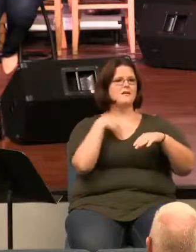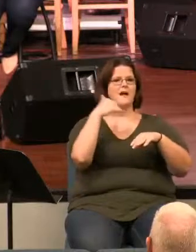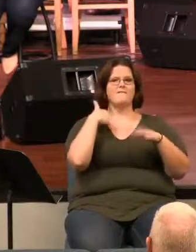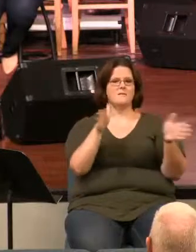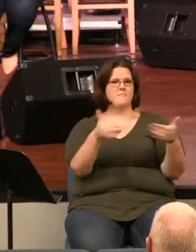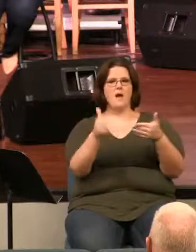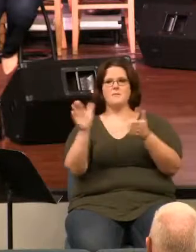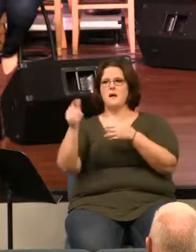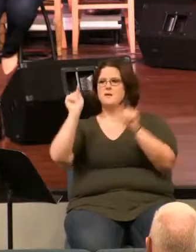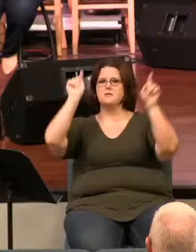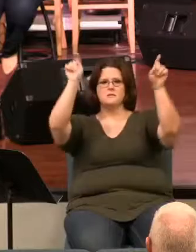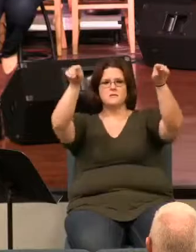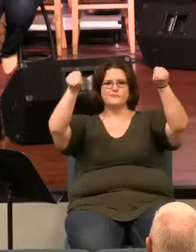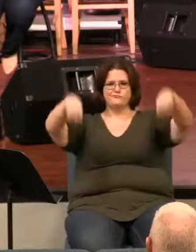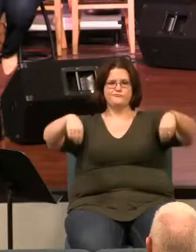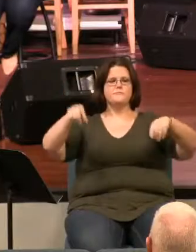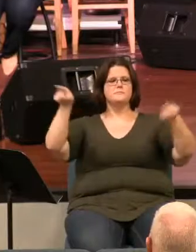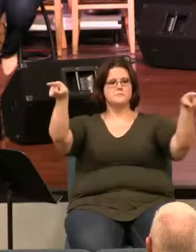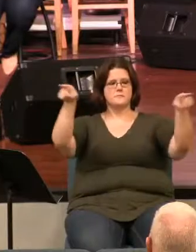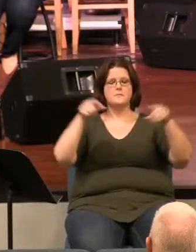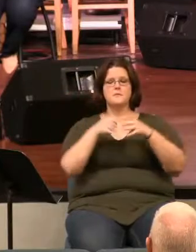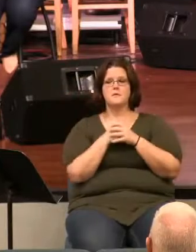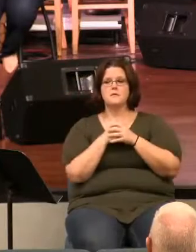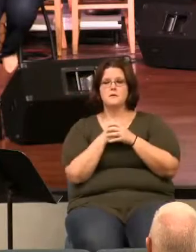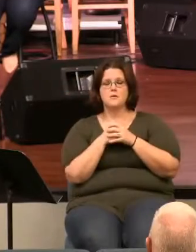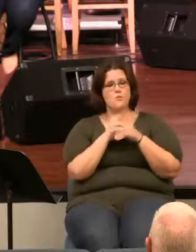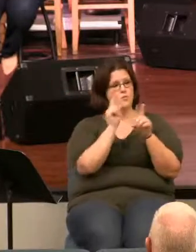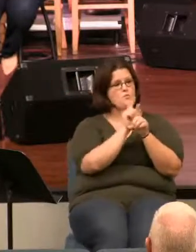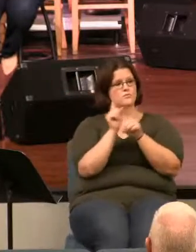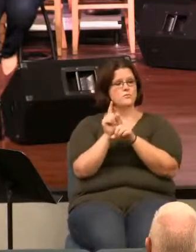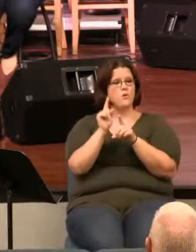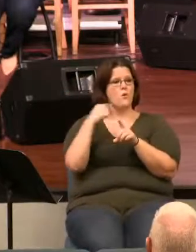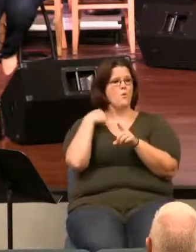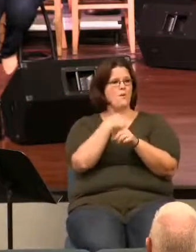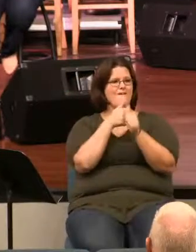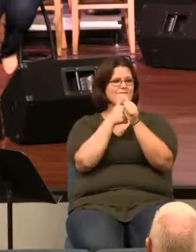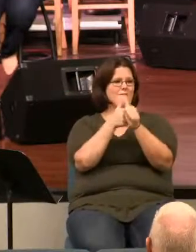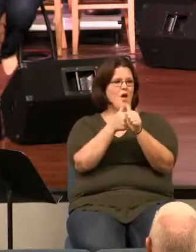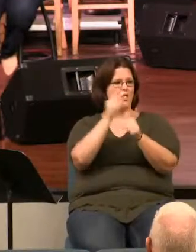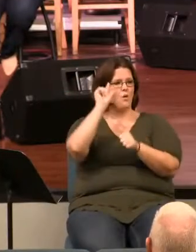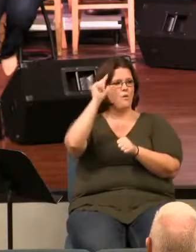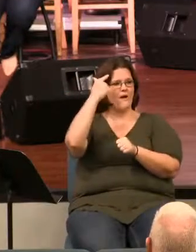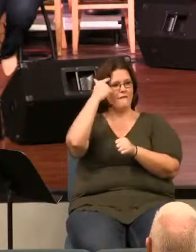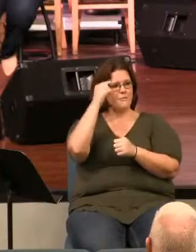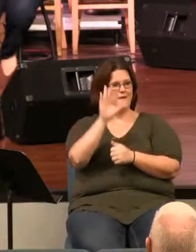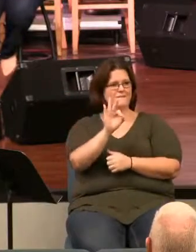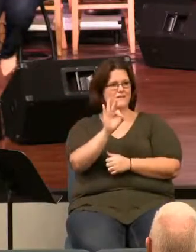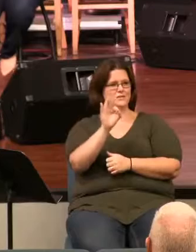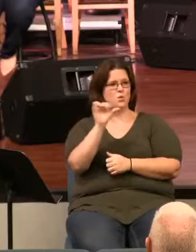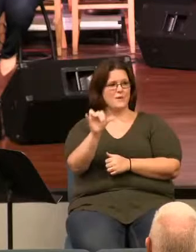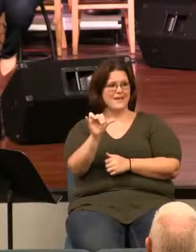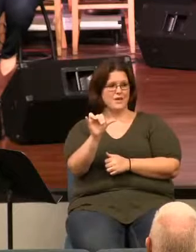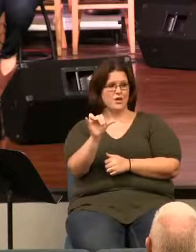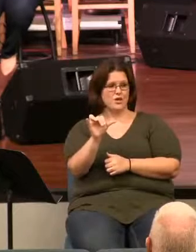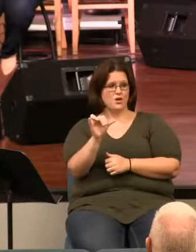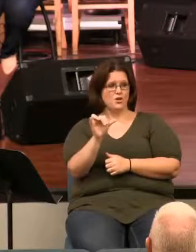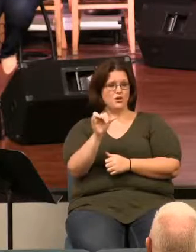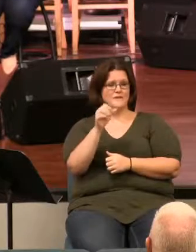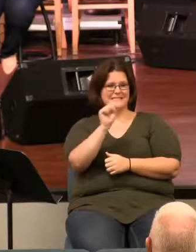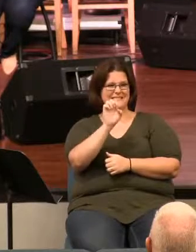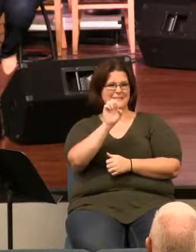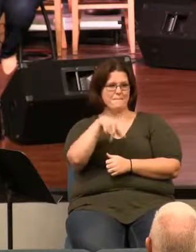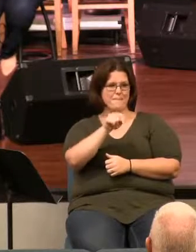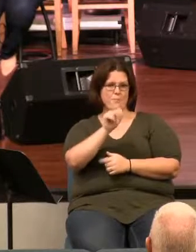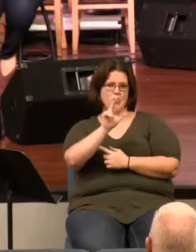The Centerview follows the governmental fiscal year thing. So our church year ends on 30 September. There's a